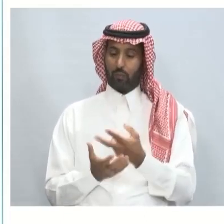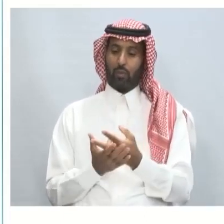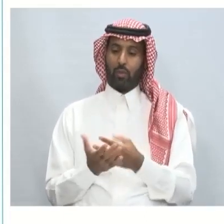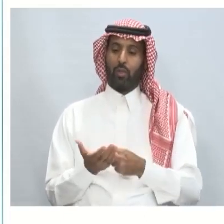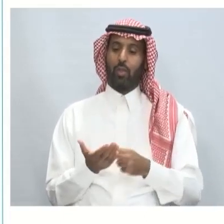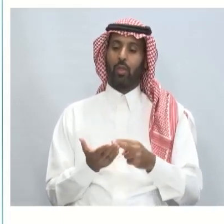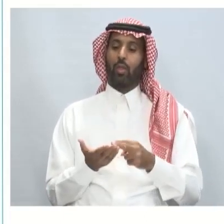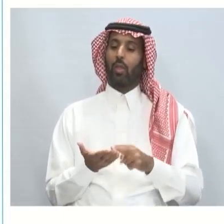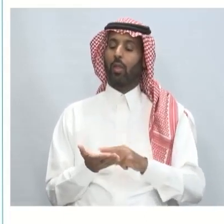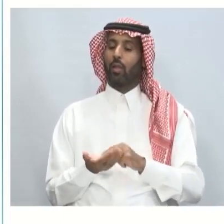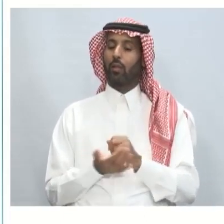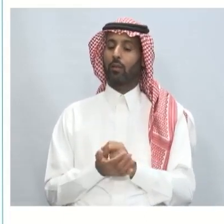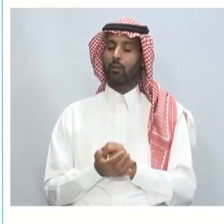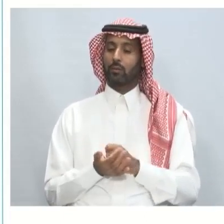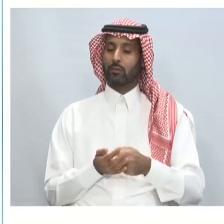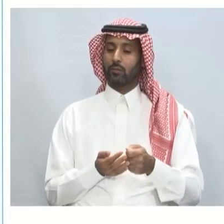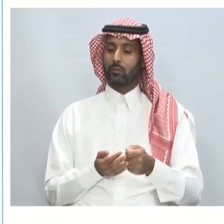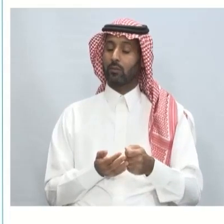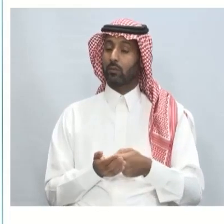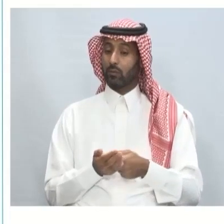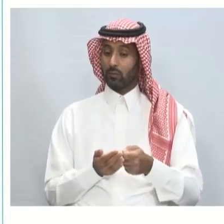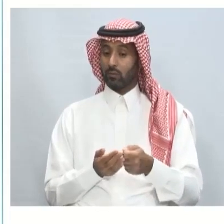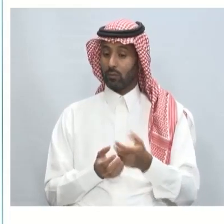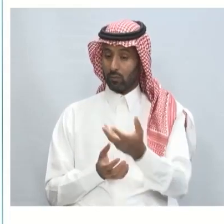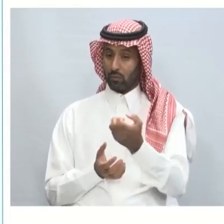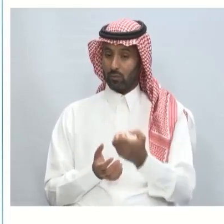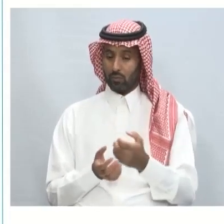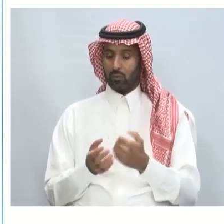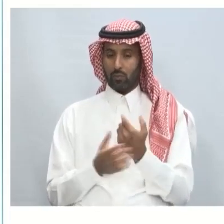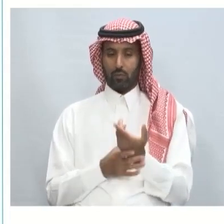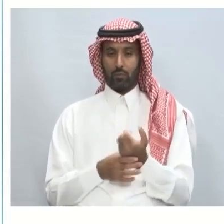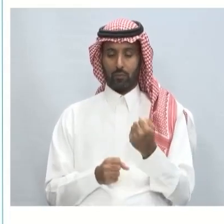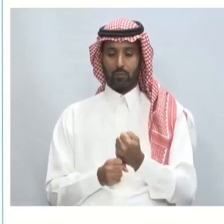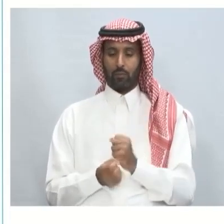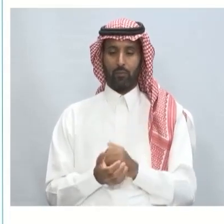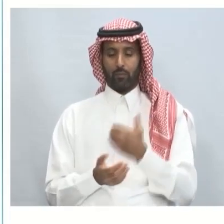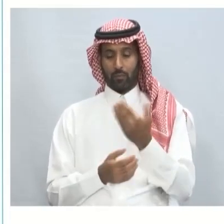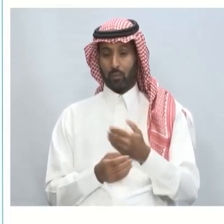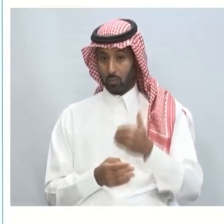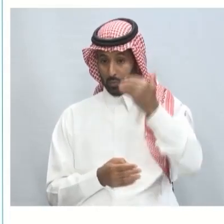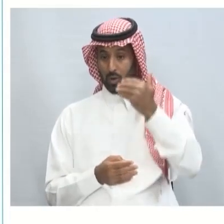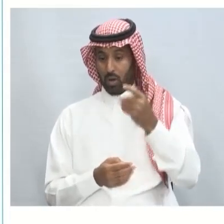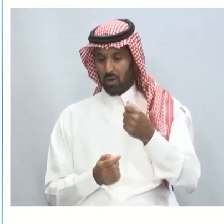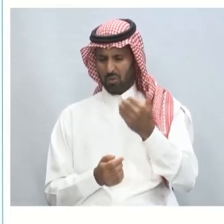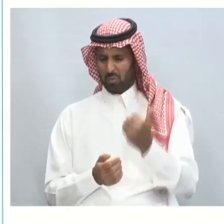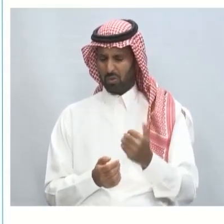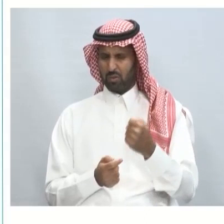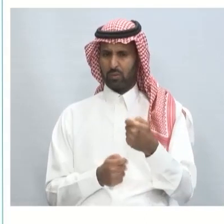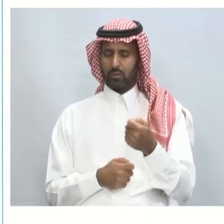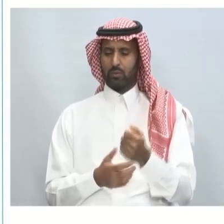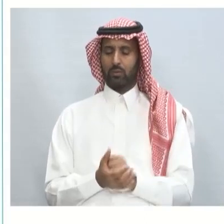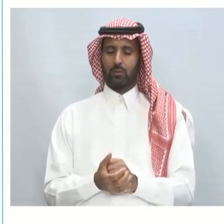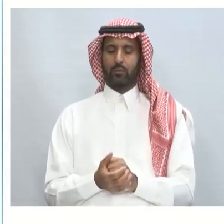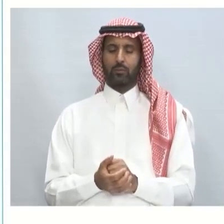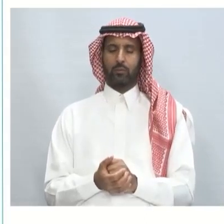Yes, that's correct. What kind of income do you hope to earn? Do you want to have a high income or a low income? Let's see his